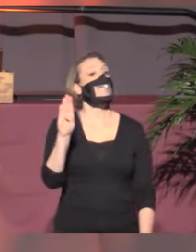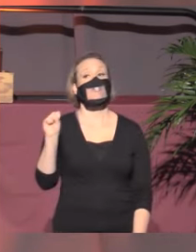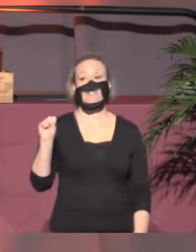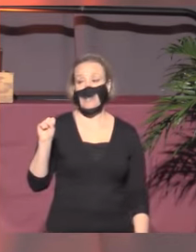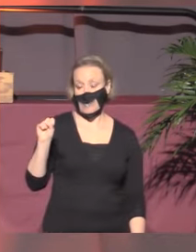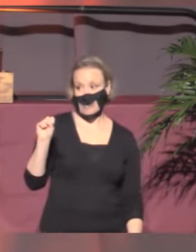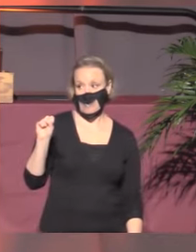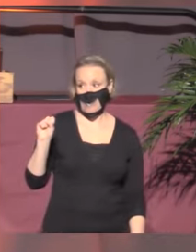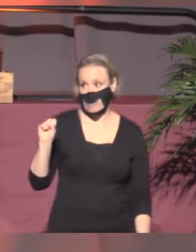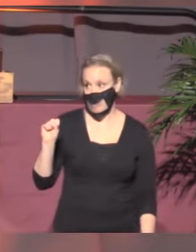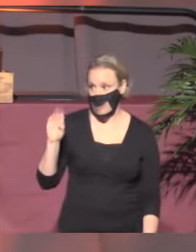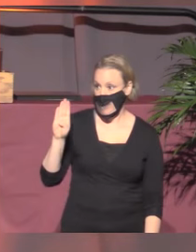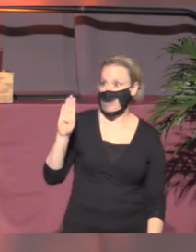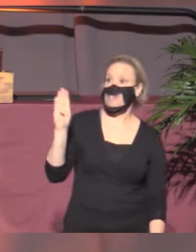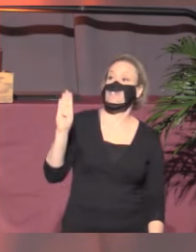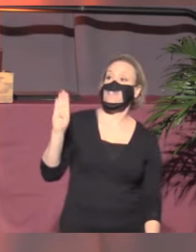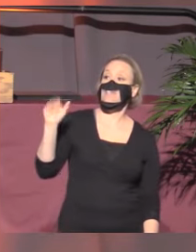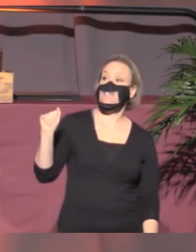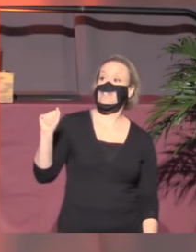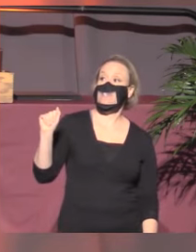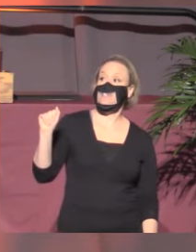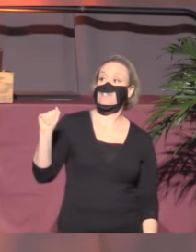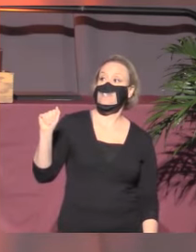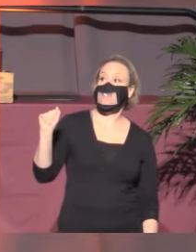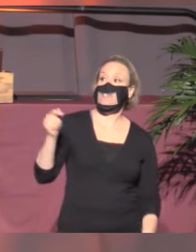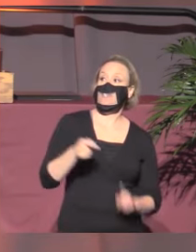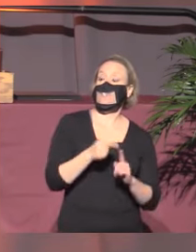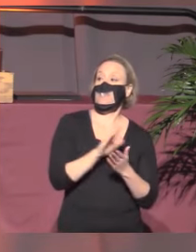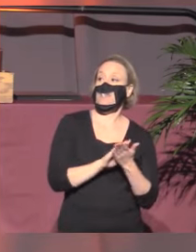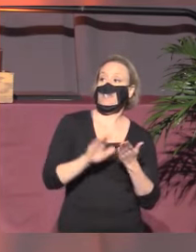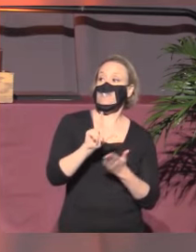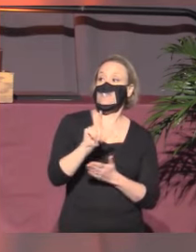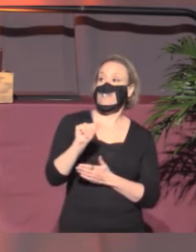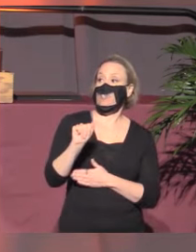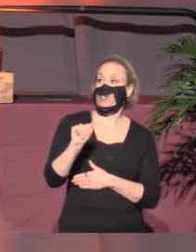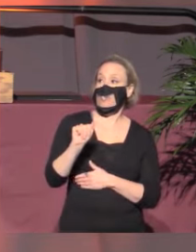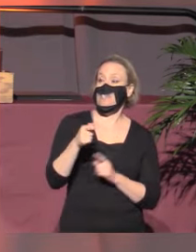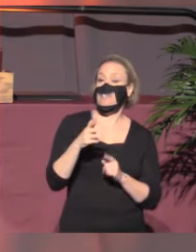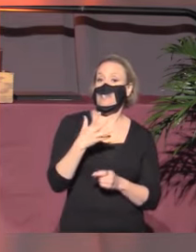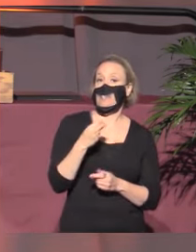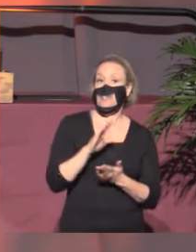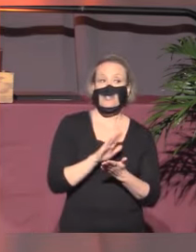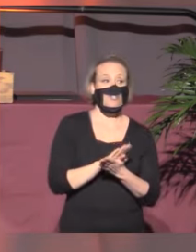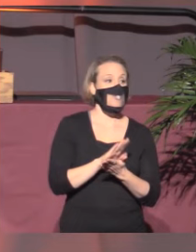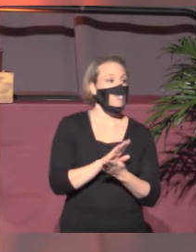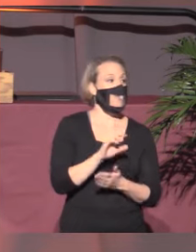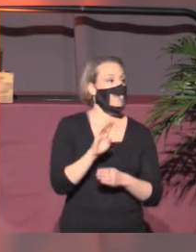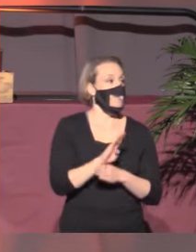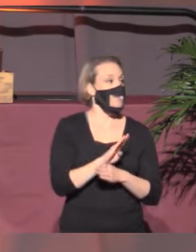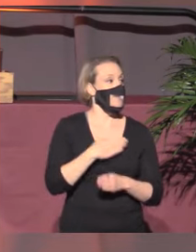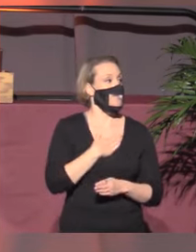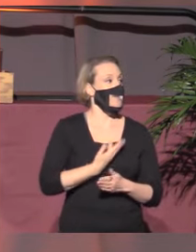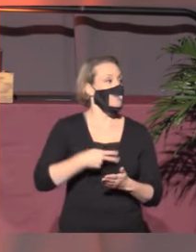Science, and Bachelor of Business Administration from the College of Liberal Arts and the School of Business please rise?